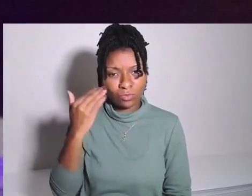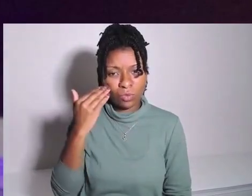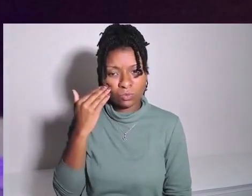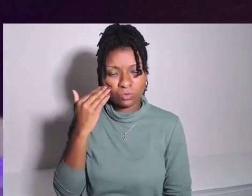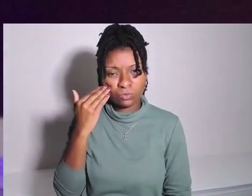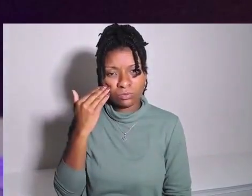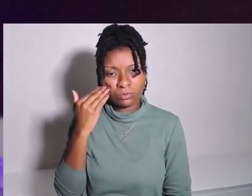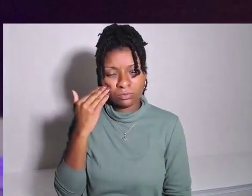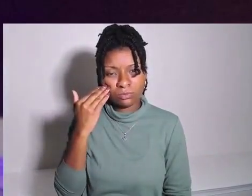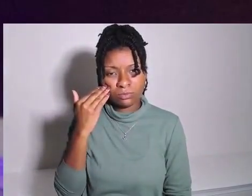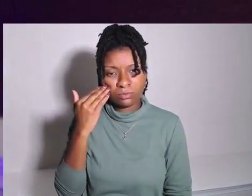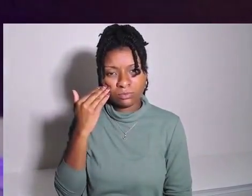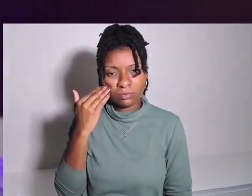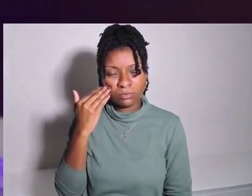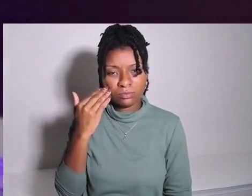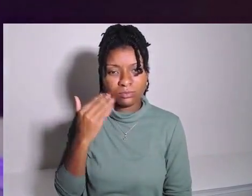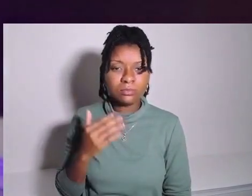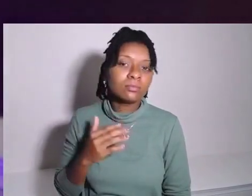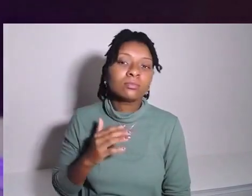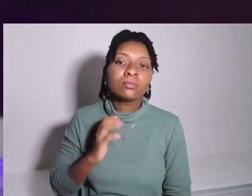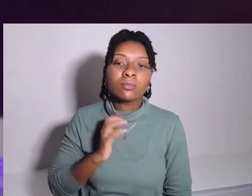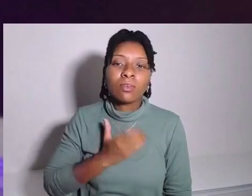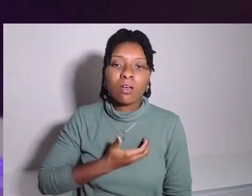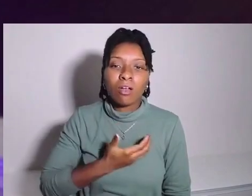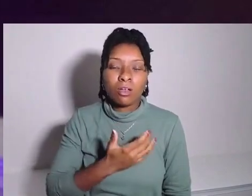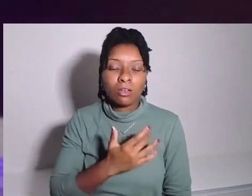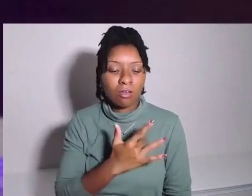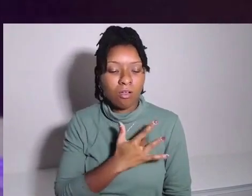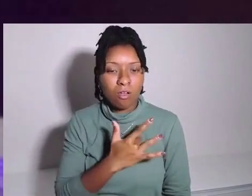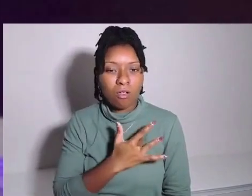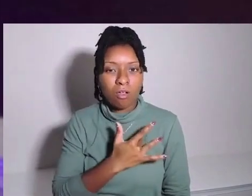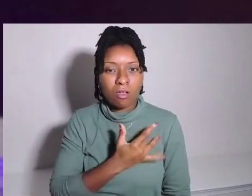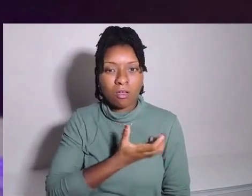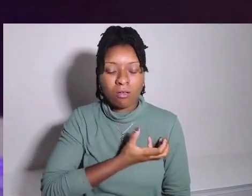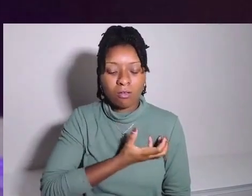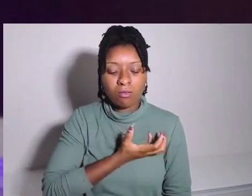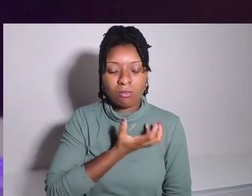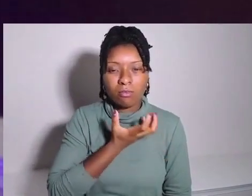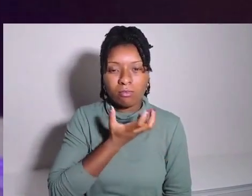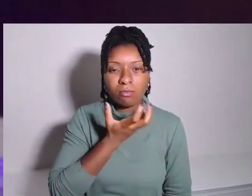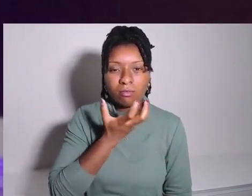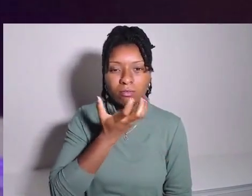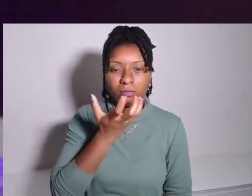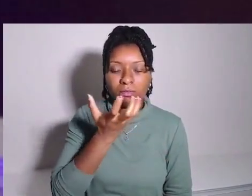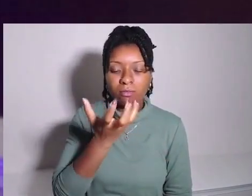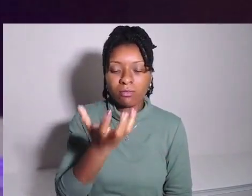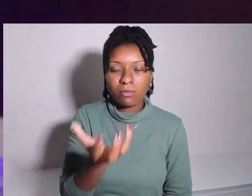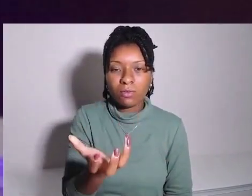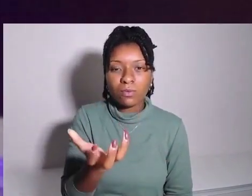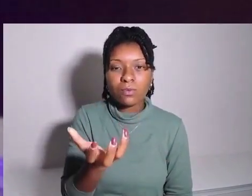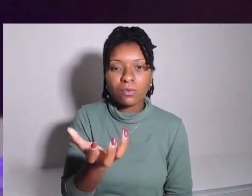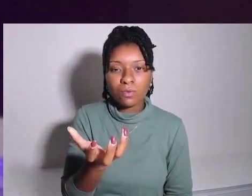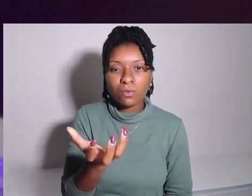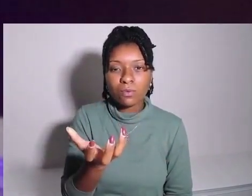let us hold our hearts in our hands as we are able and move the grief, family.